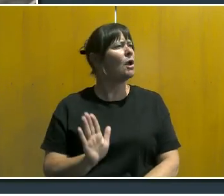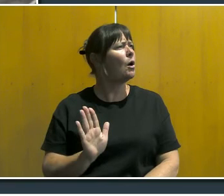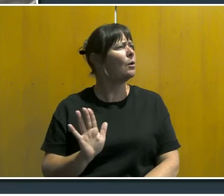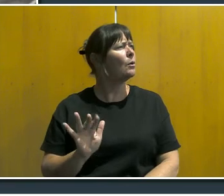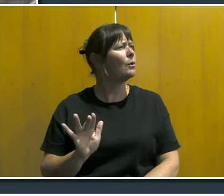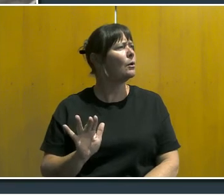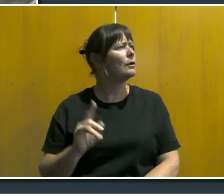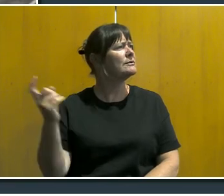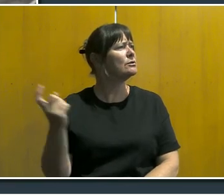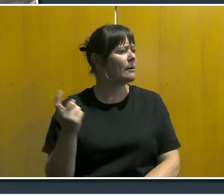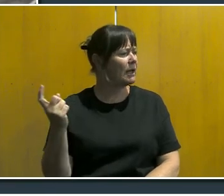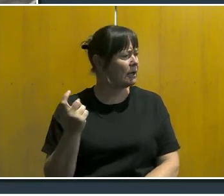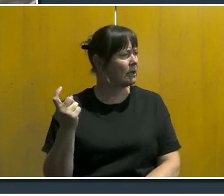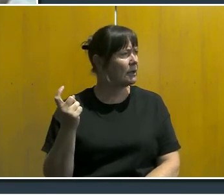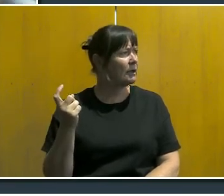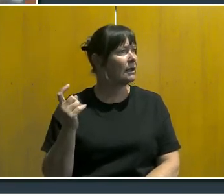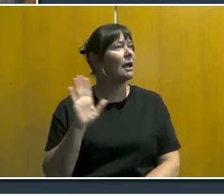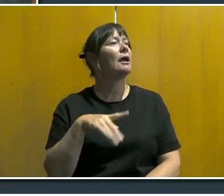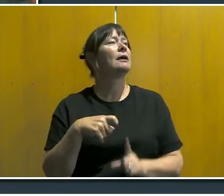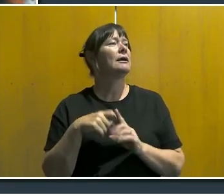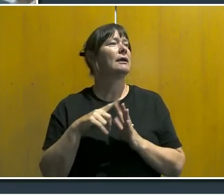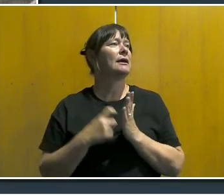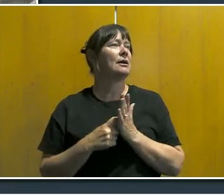On his way? Kerry.